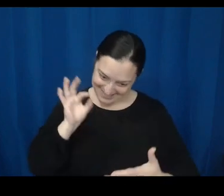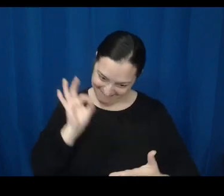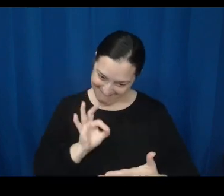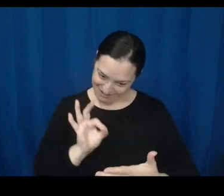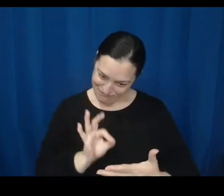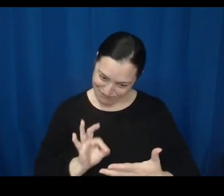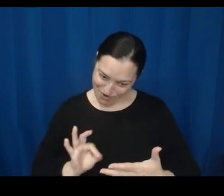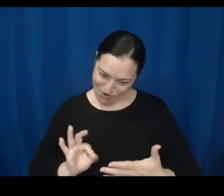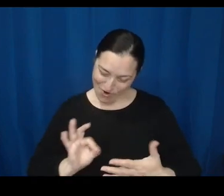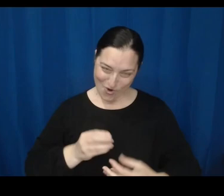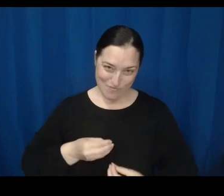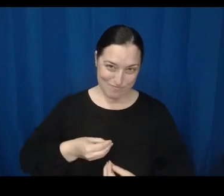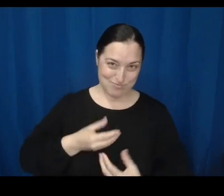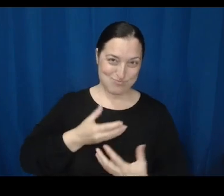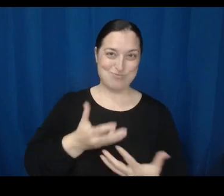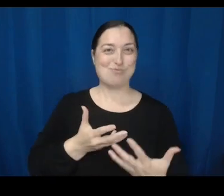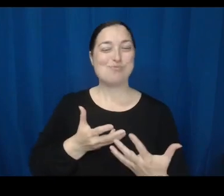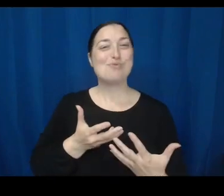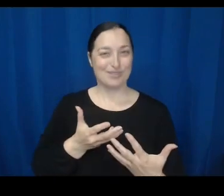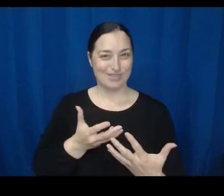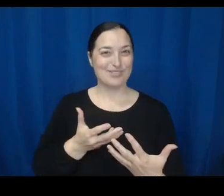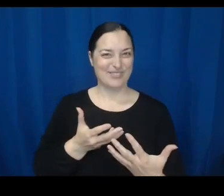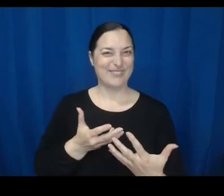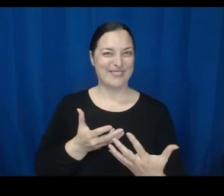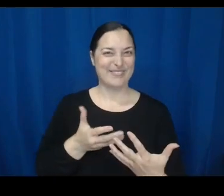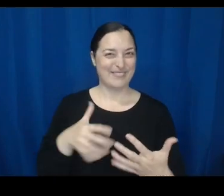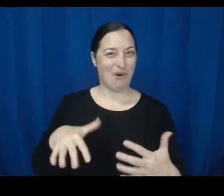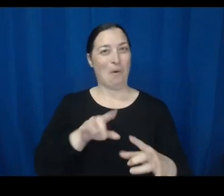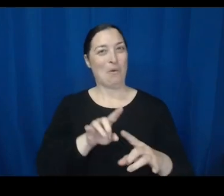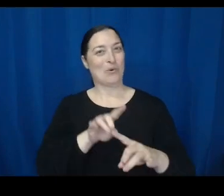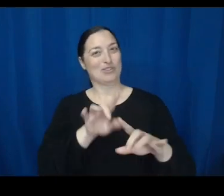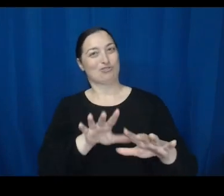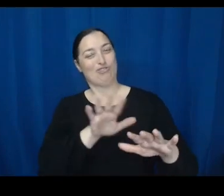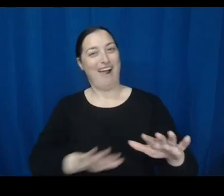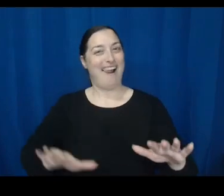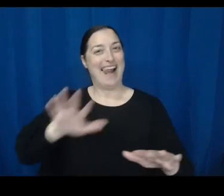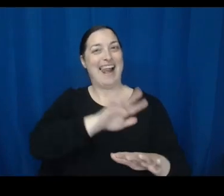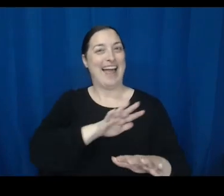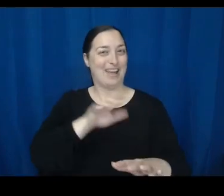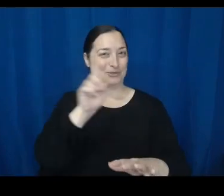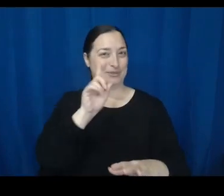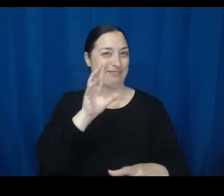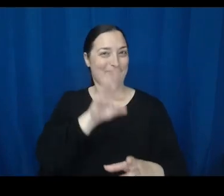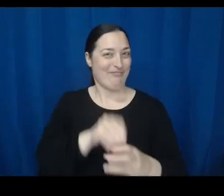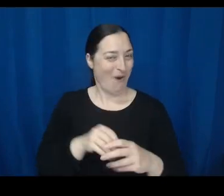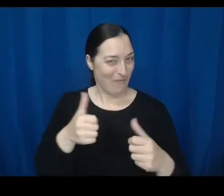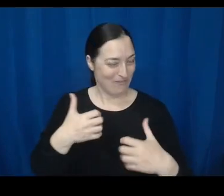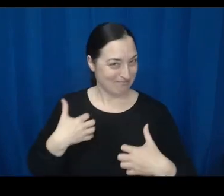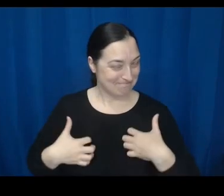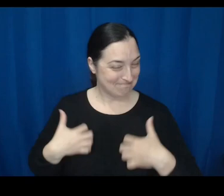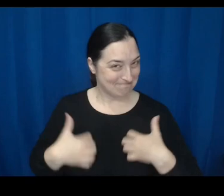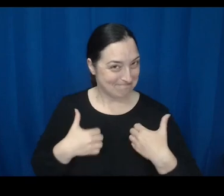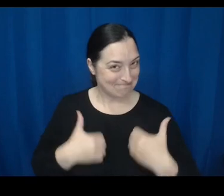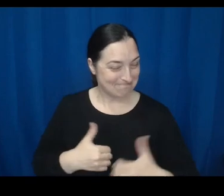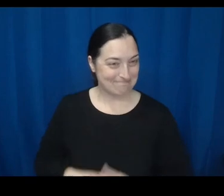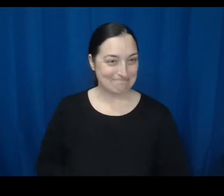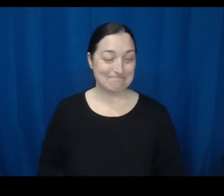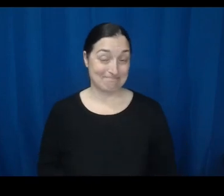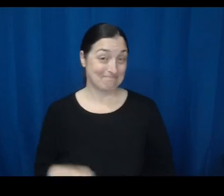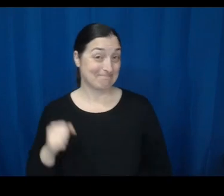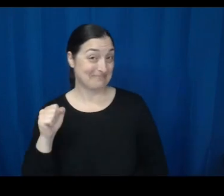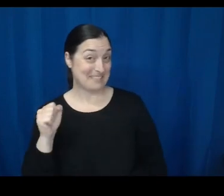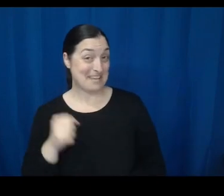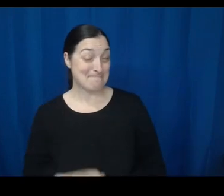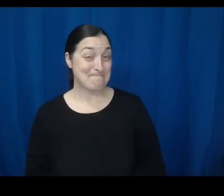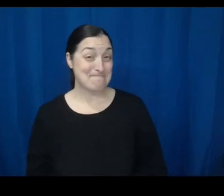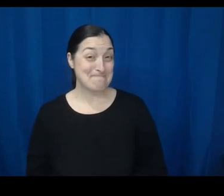all of you spread out across the country today, which is exciting to be part of. Exactly, Yeah, so if we think